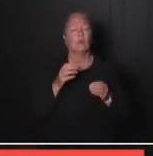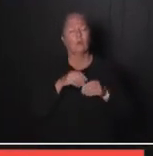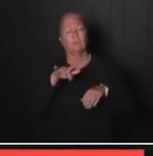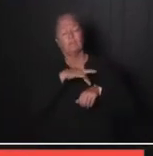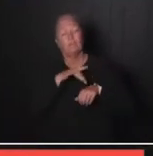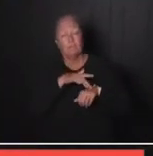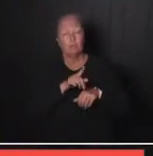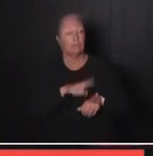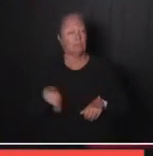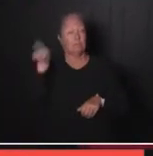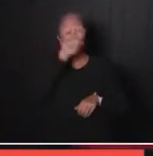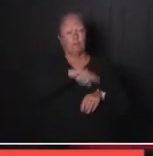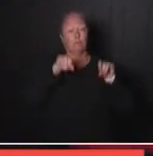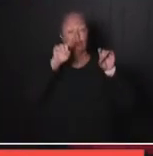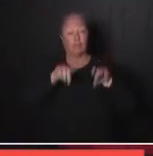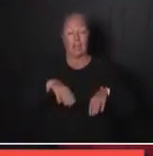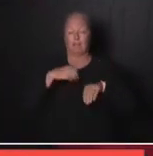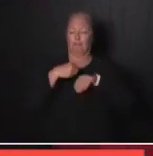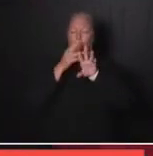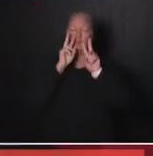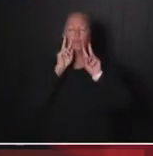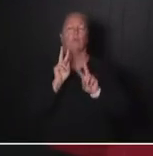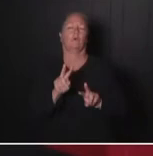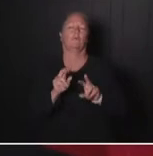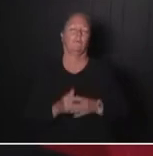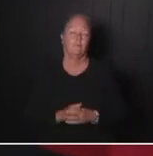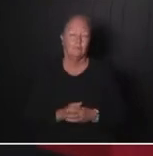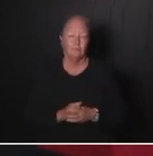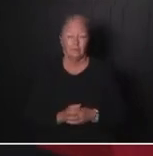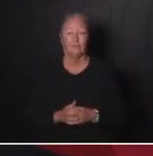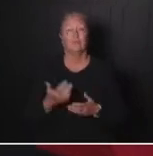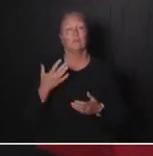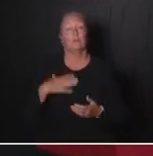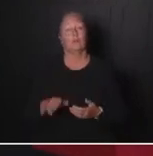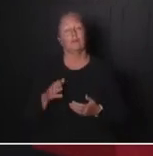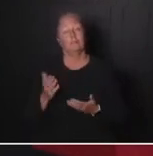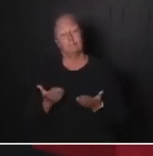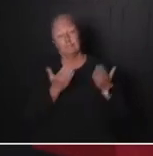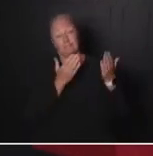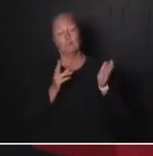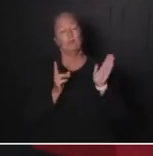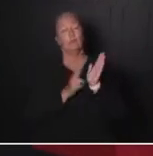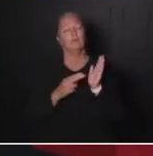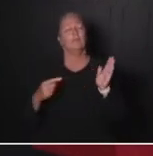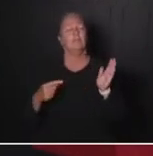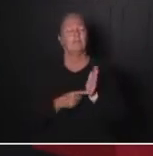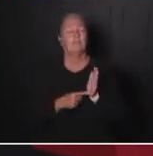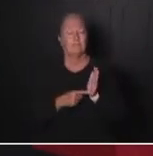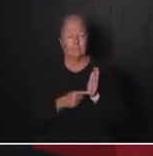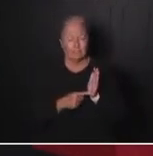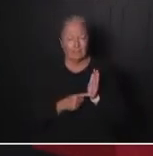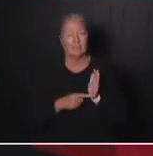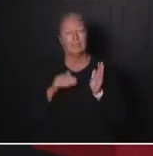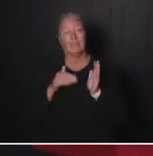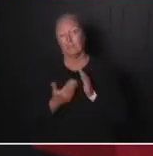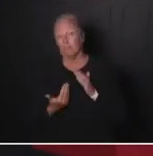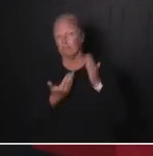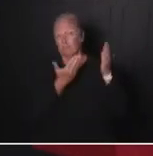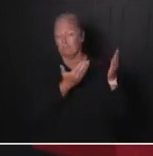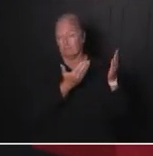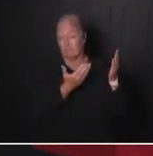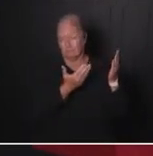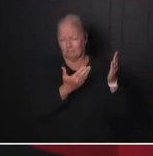Australia, albeit virtually. And what better way to start than by heading to the Northern Territory? Let's cross now live